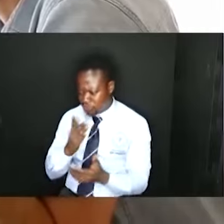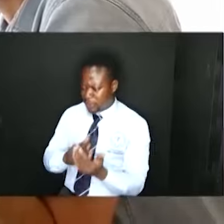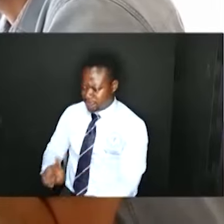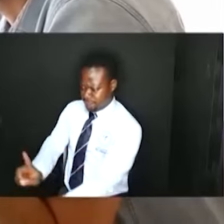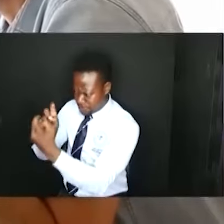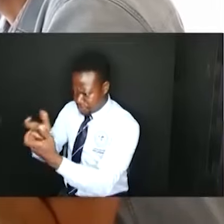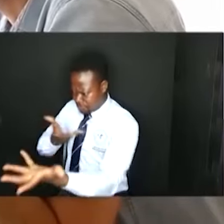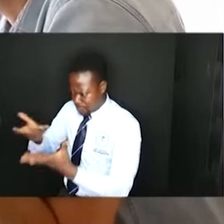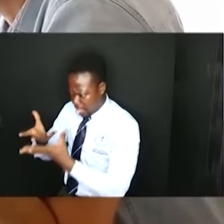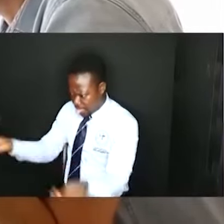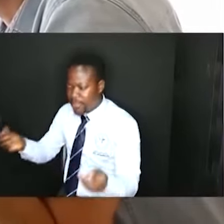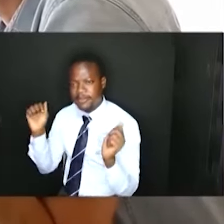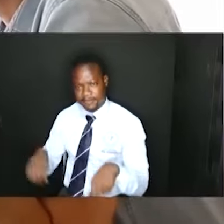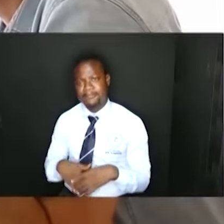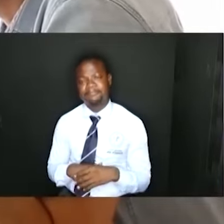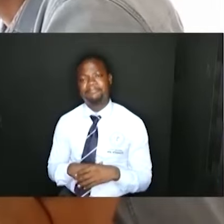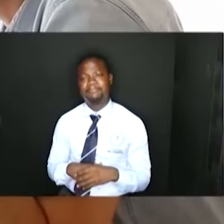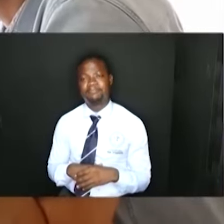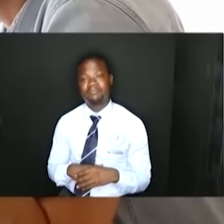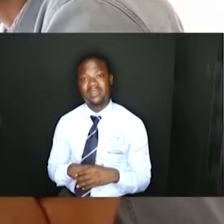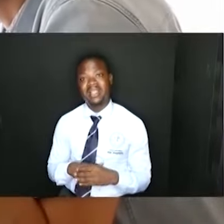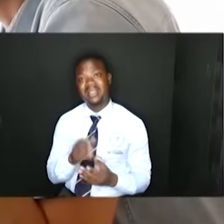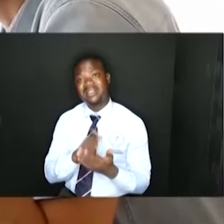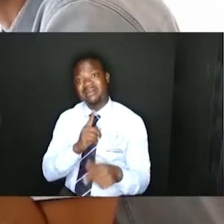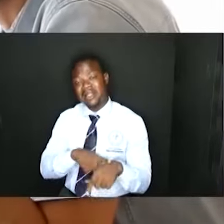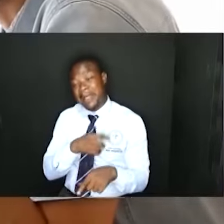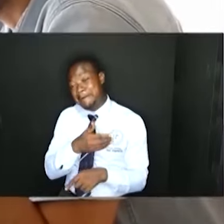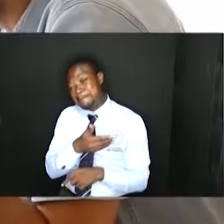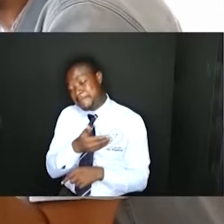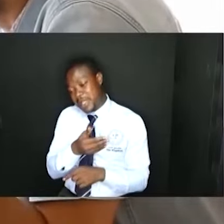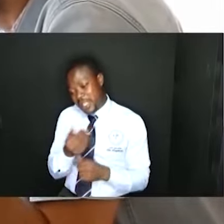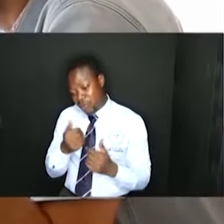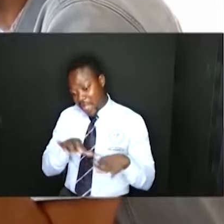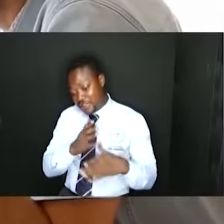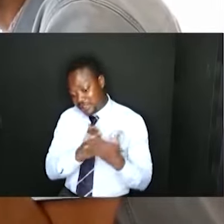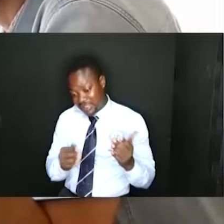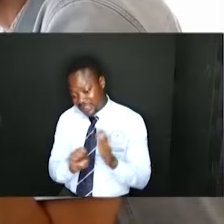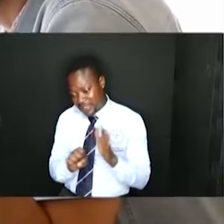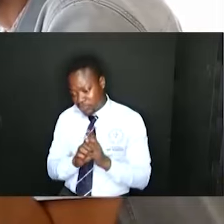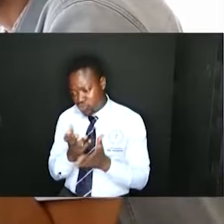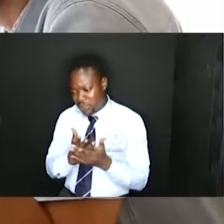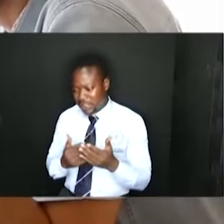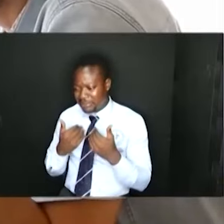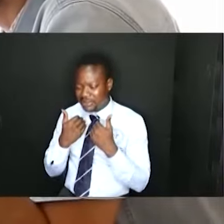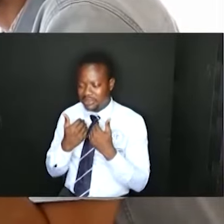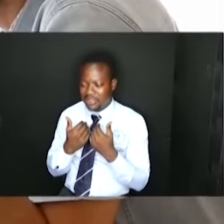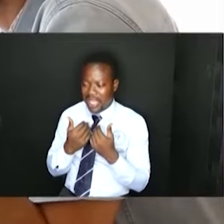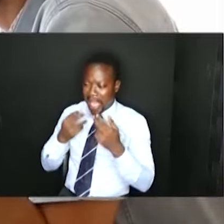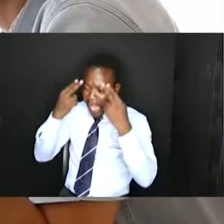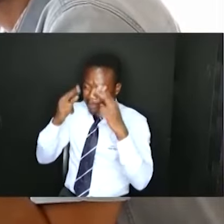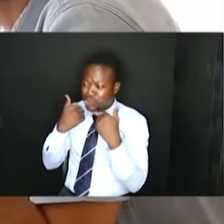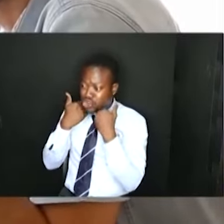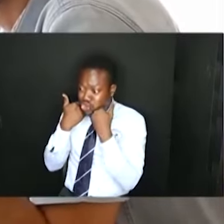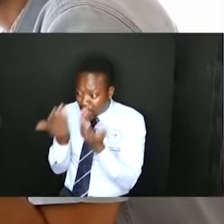You see, usually, the best thing you can do in an embarrassing situation is